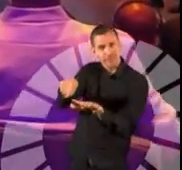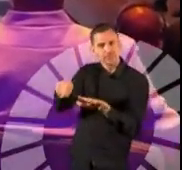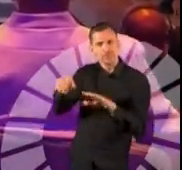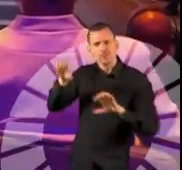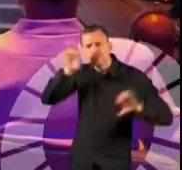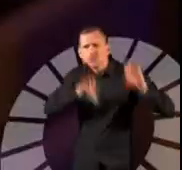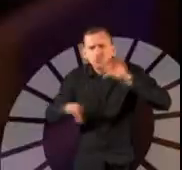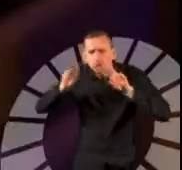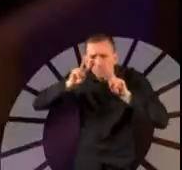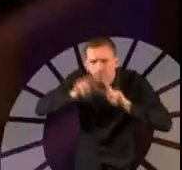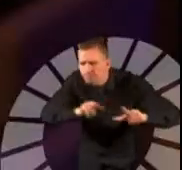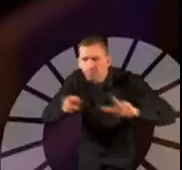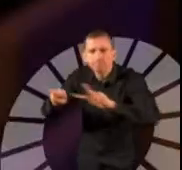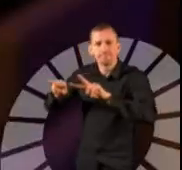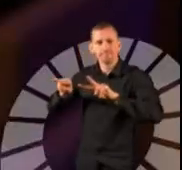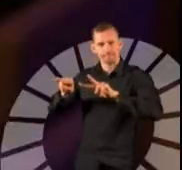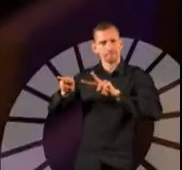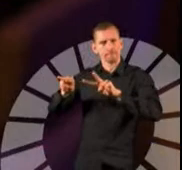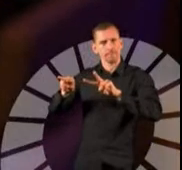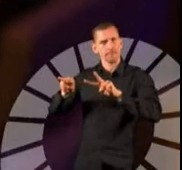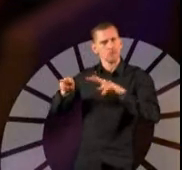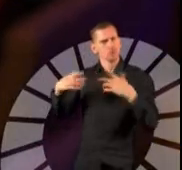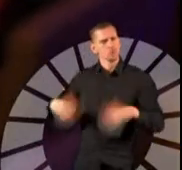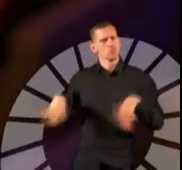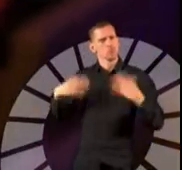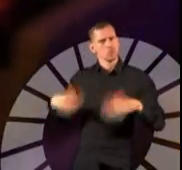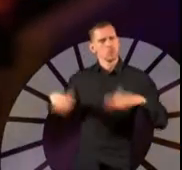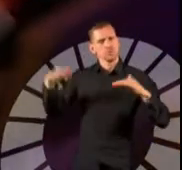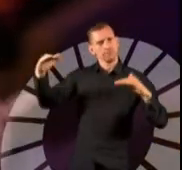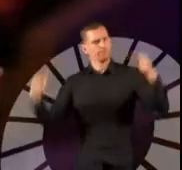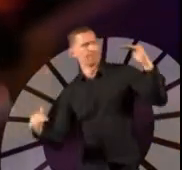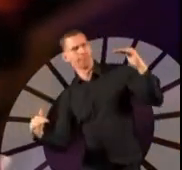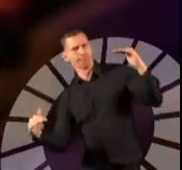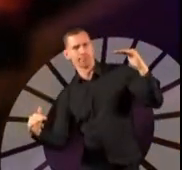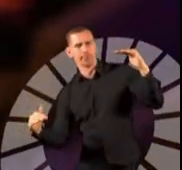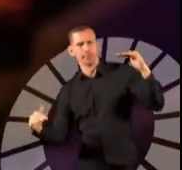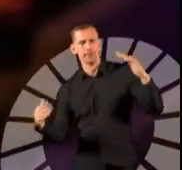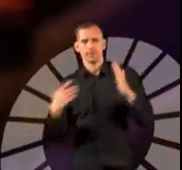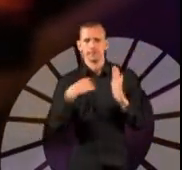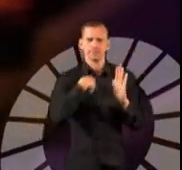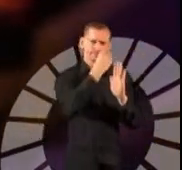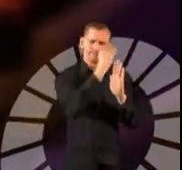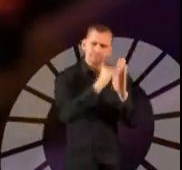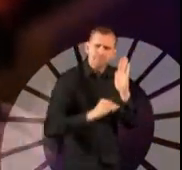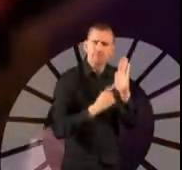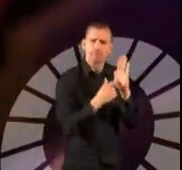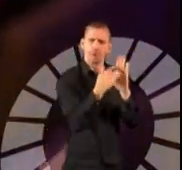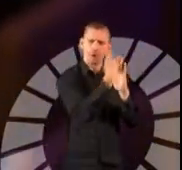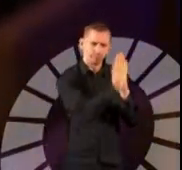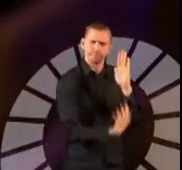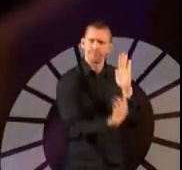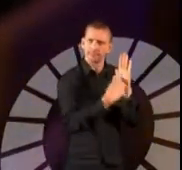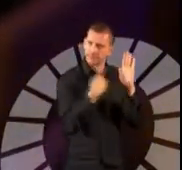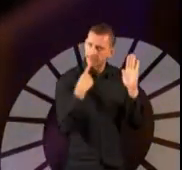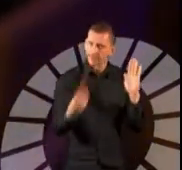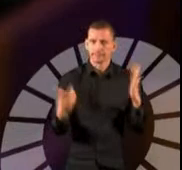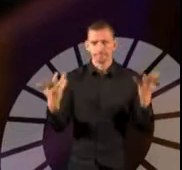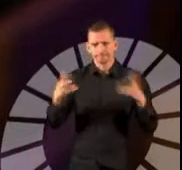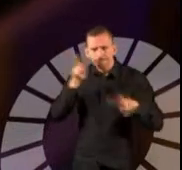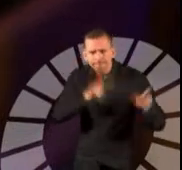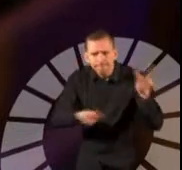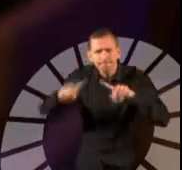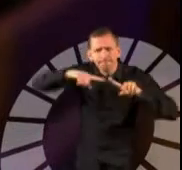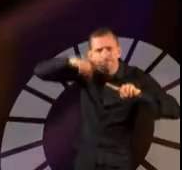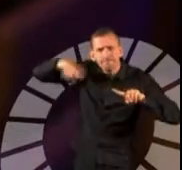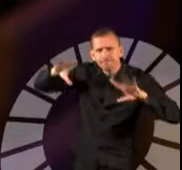where inequality persists. The last report that UNESCO brought out on science shows that there has been no progress.